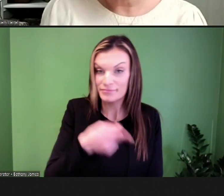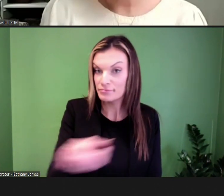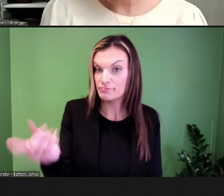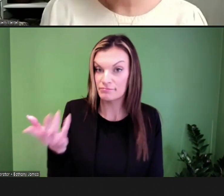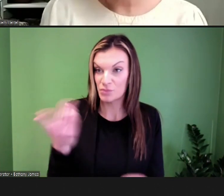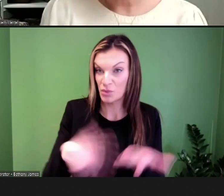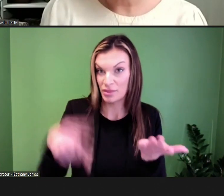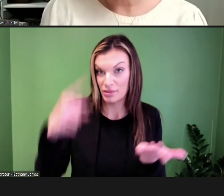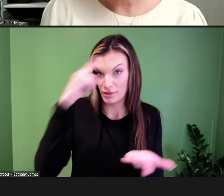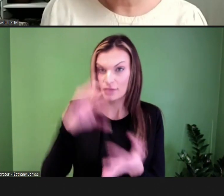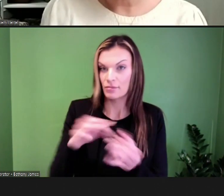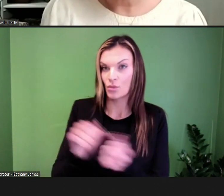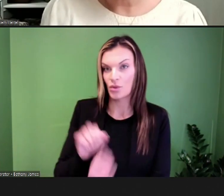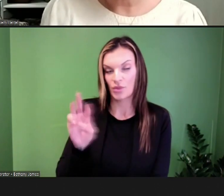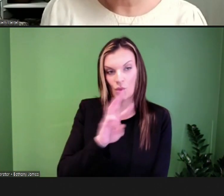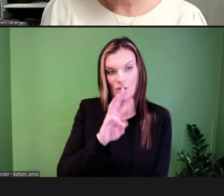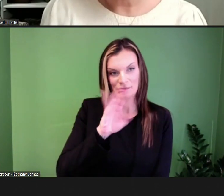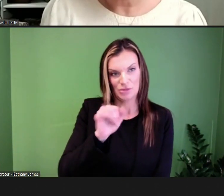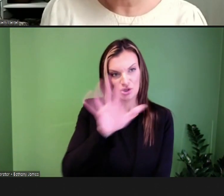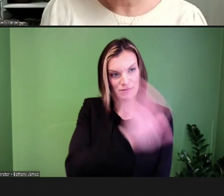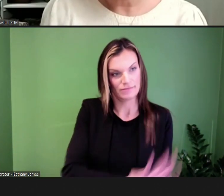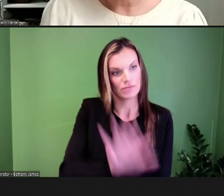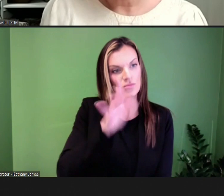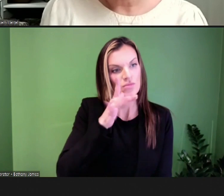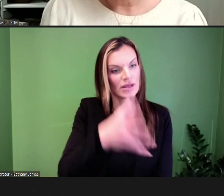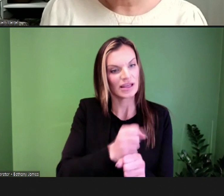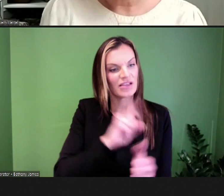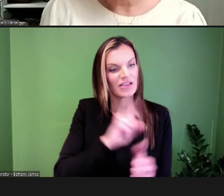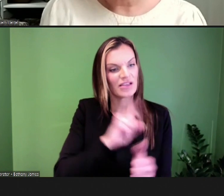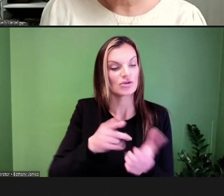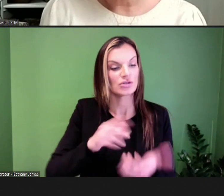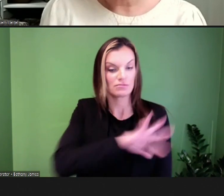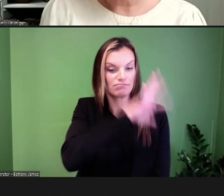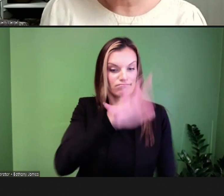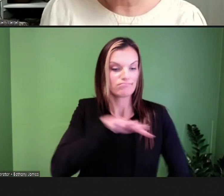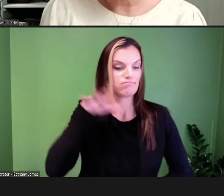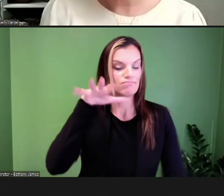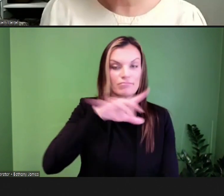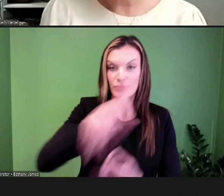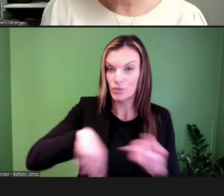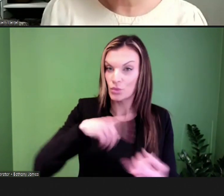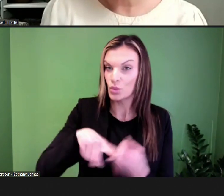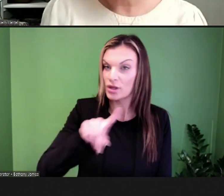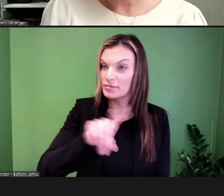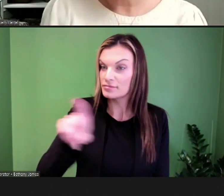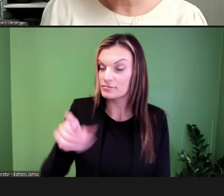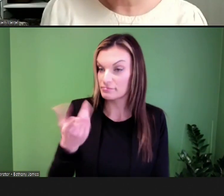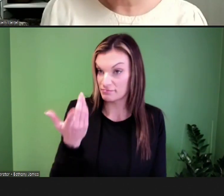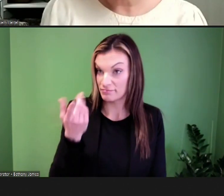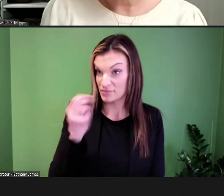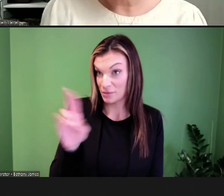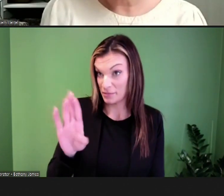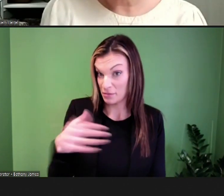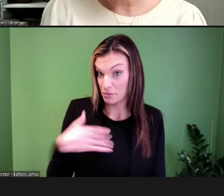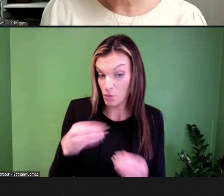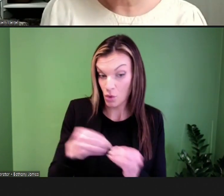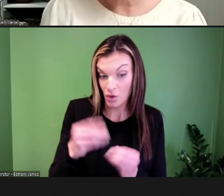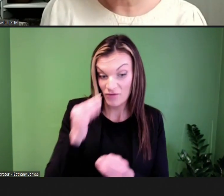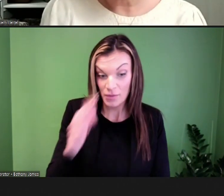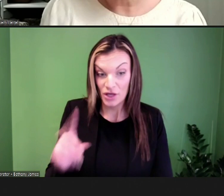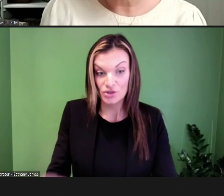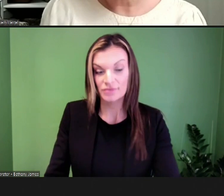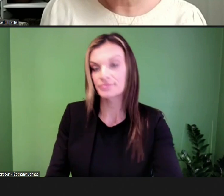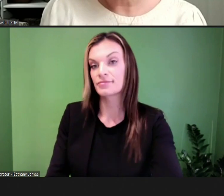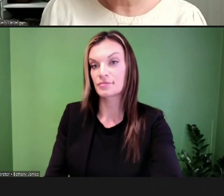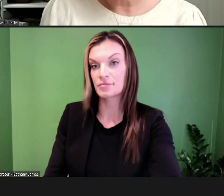to West Michigan. When will West Michigan get its first batch? Dr. Bagdasarian, do you have more information on that? So